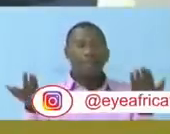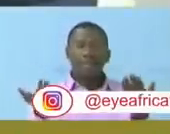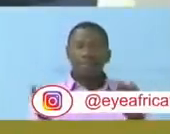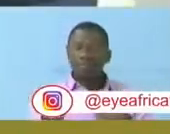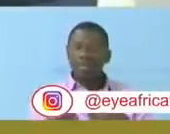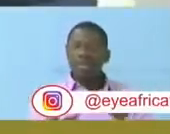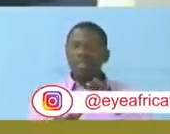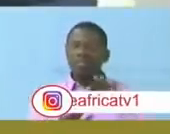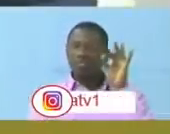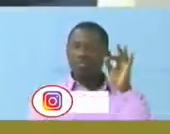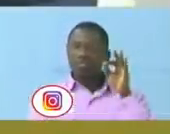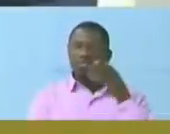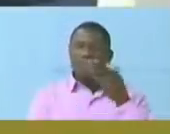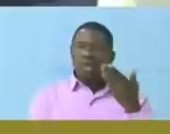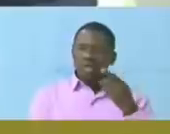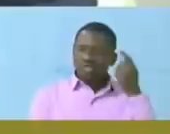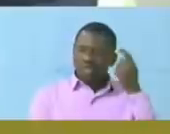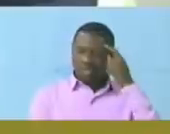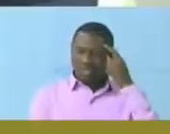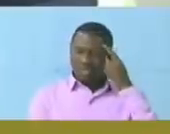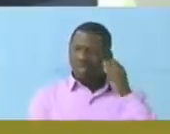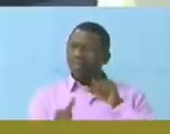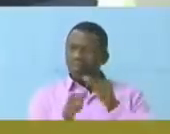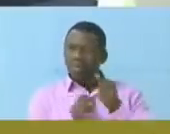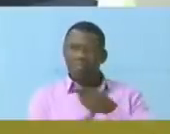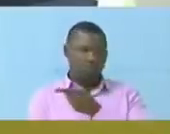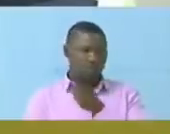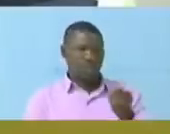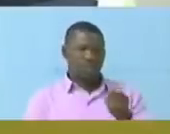where is comfortable for them.